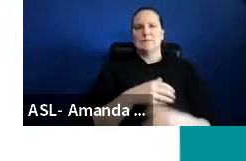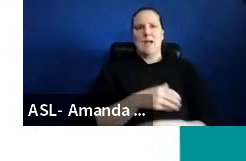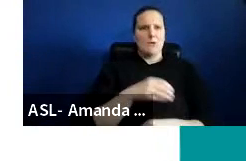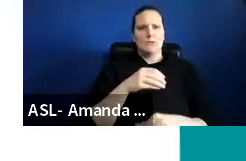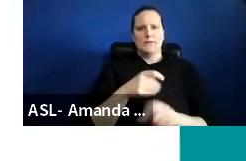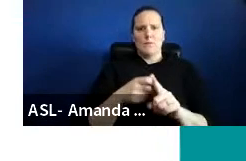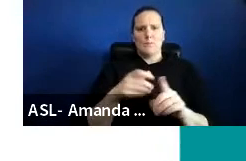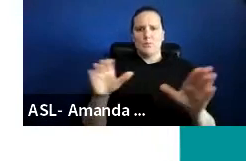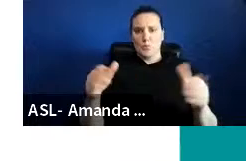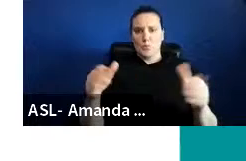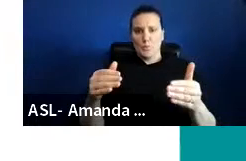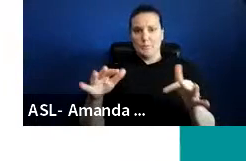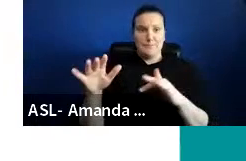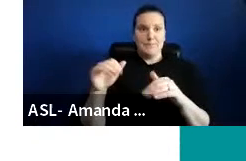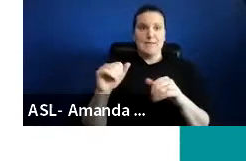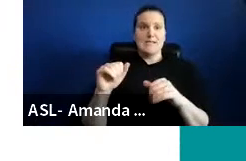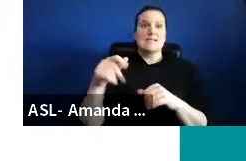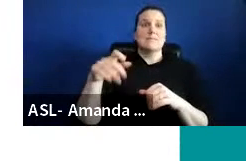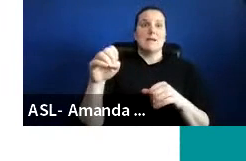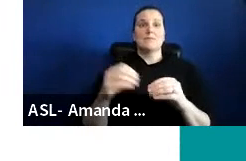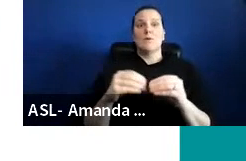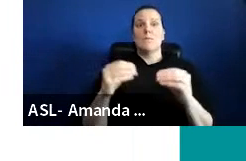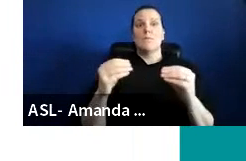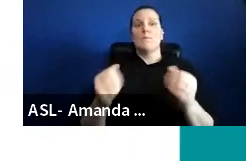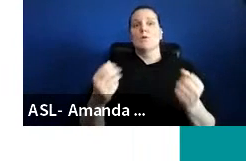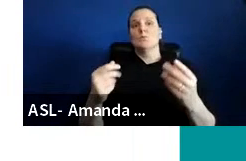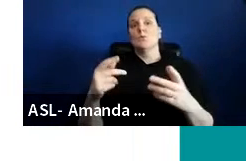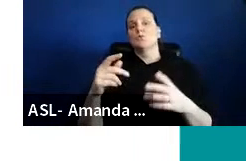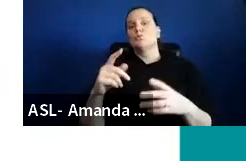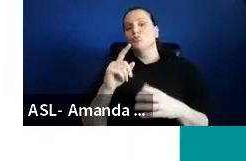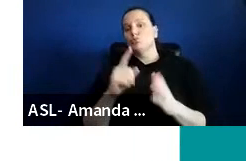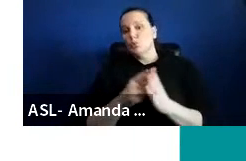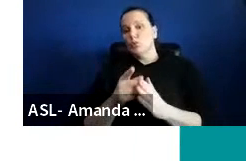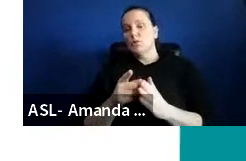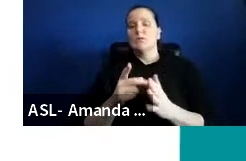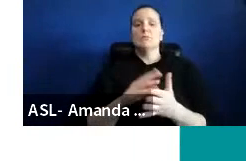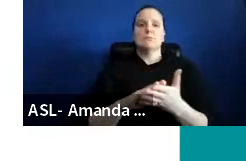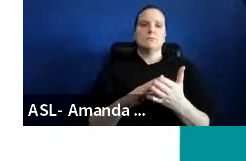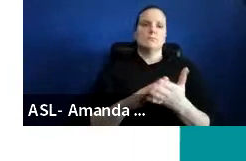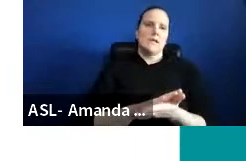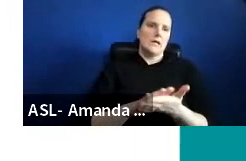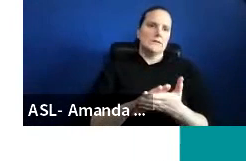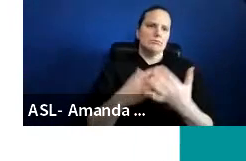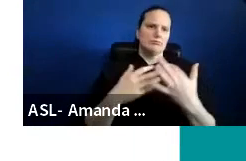the room, creating a space for multiple truths and norms, being kind and brave,